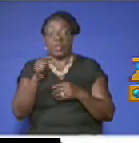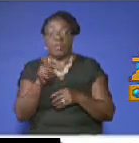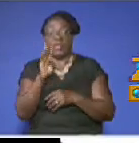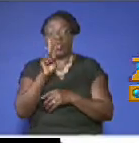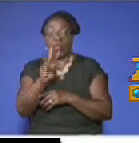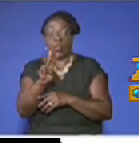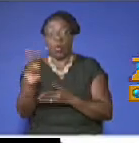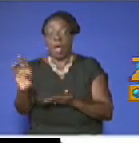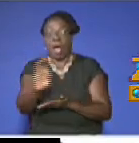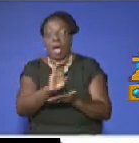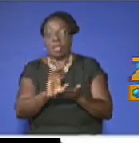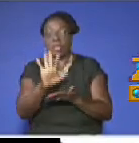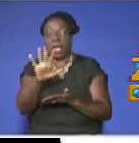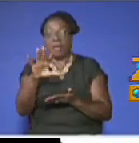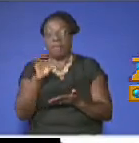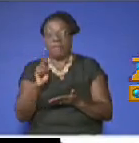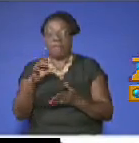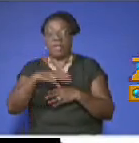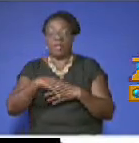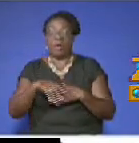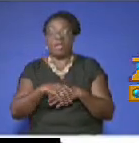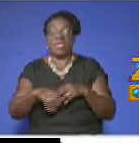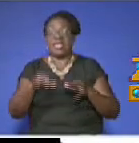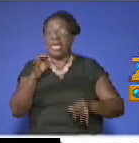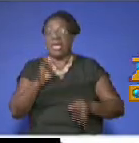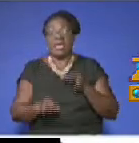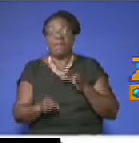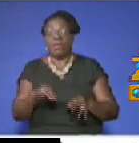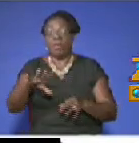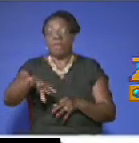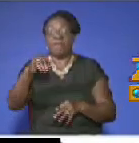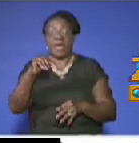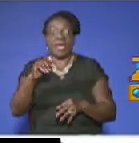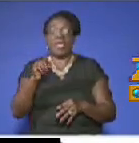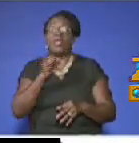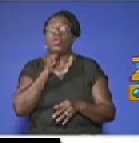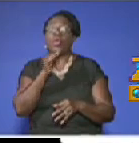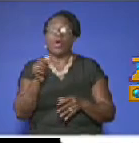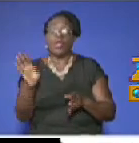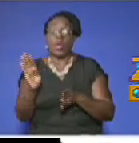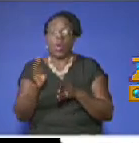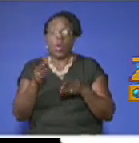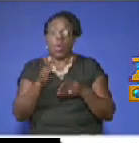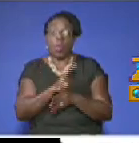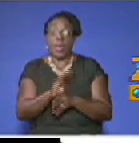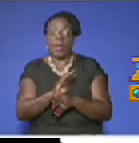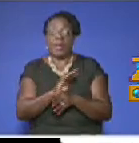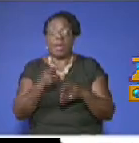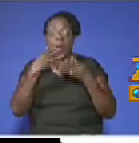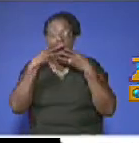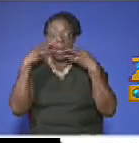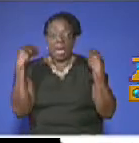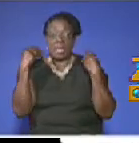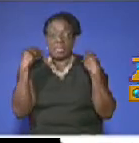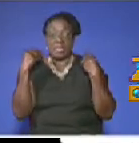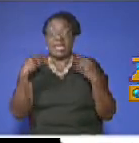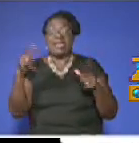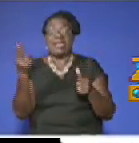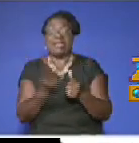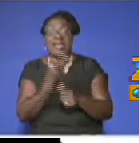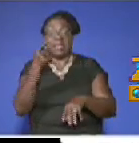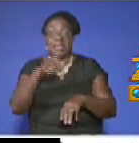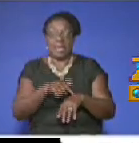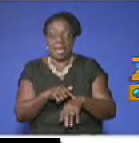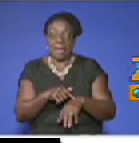will be fined for non-mask wearing and no physical distancing. The fine will be doubled on a second infraction, and the